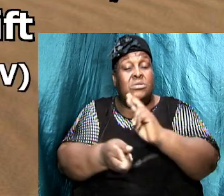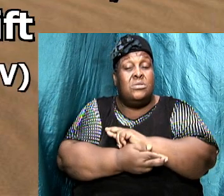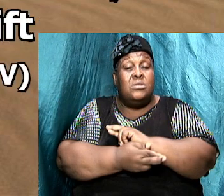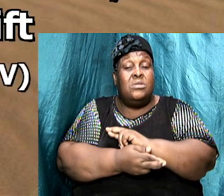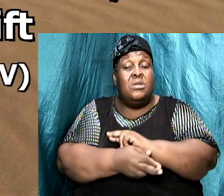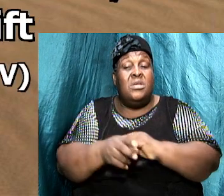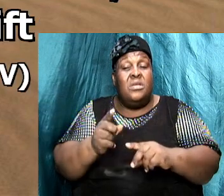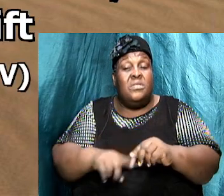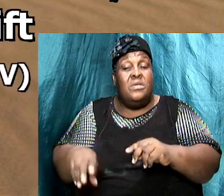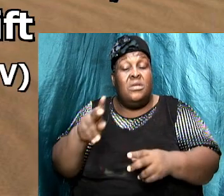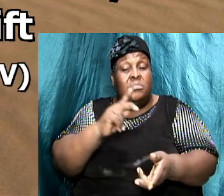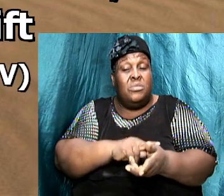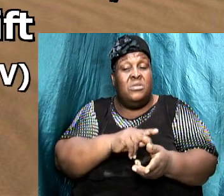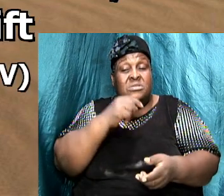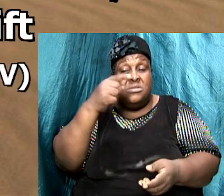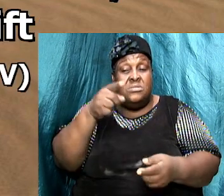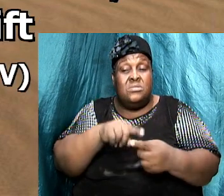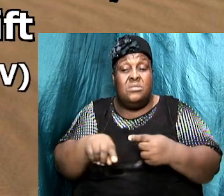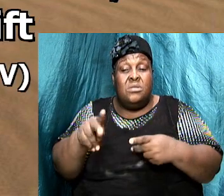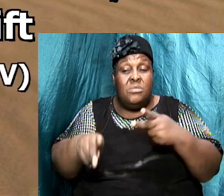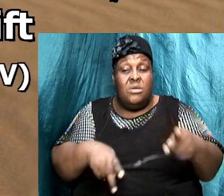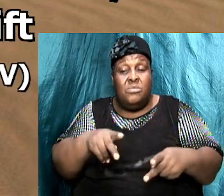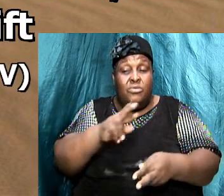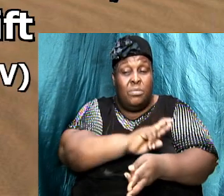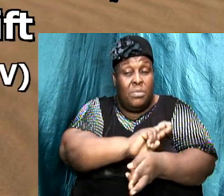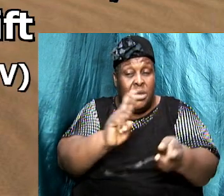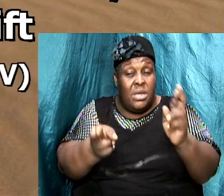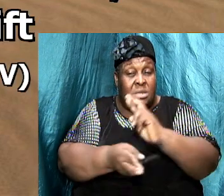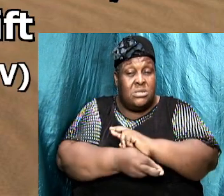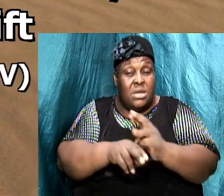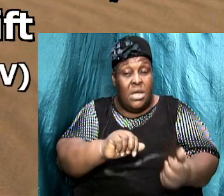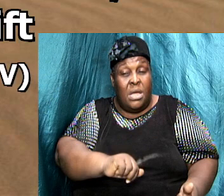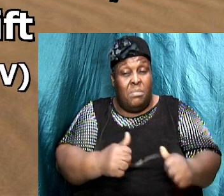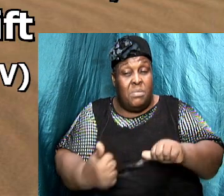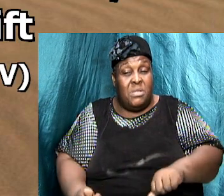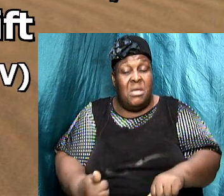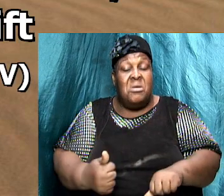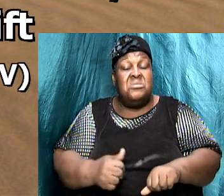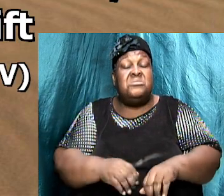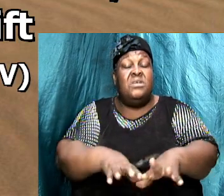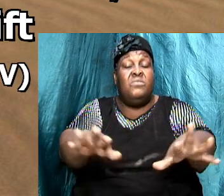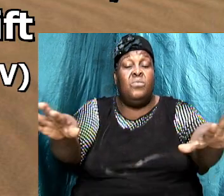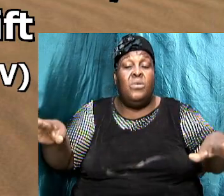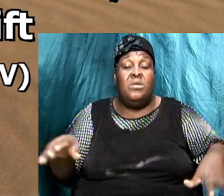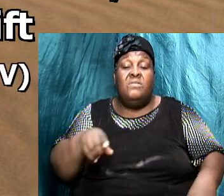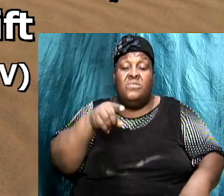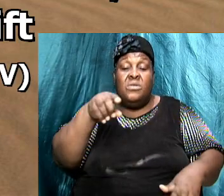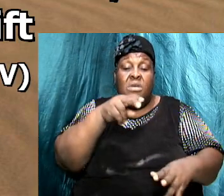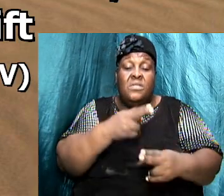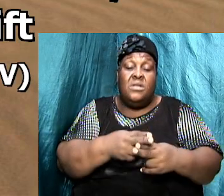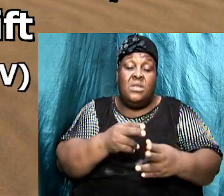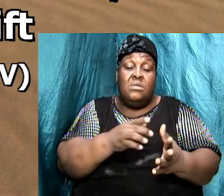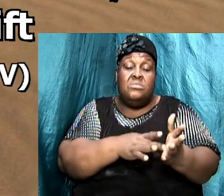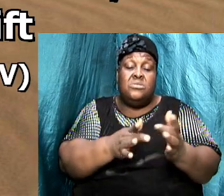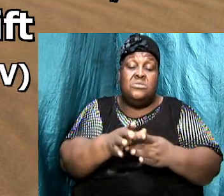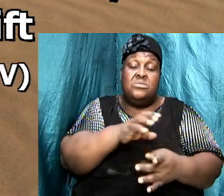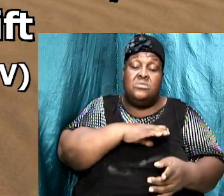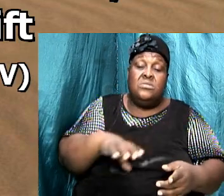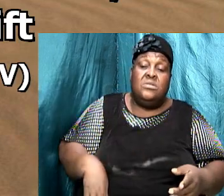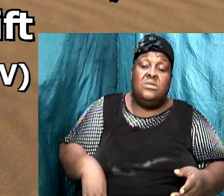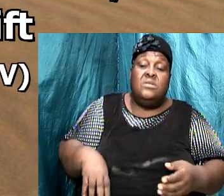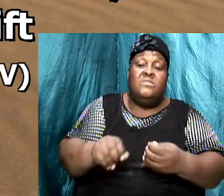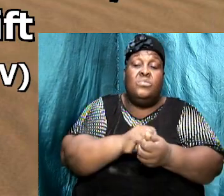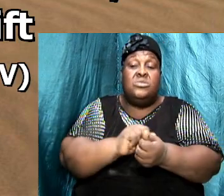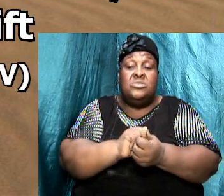Then Peter said unto them, repent. And we baptize every one of you in the name of Jesus Christ for the